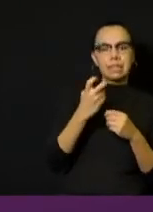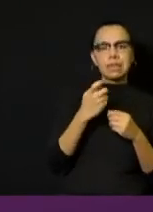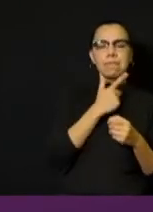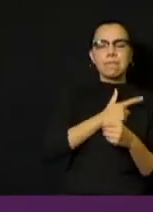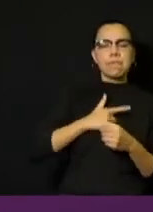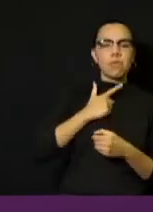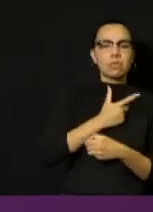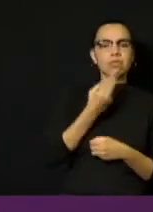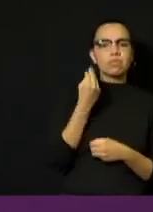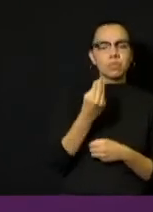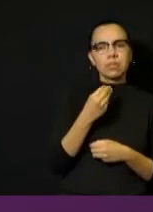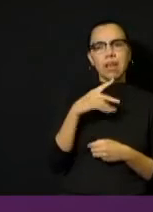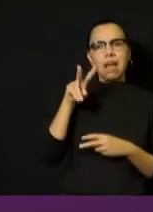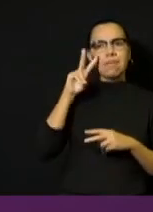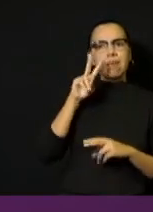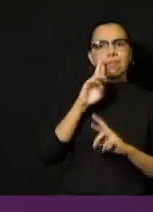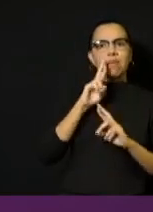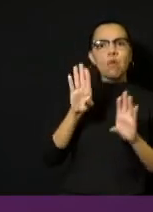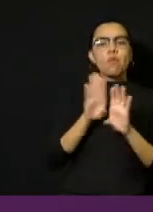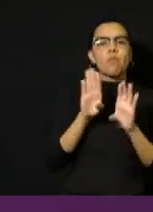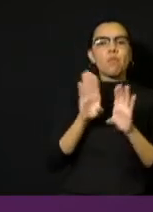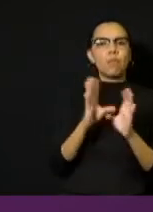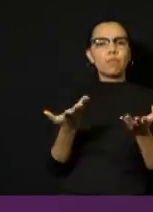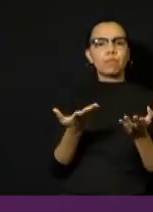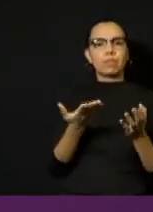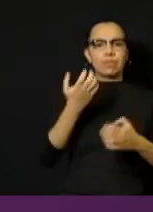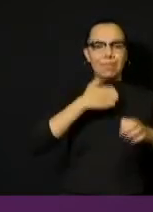And that's wonderful.